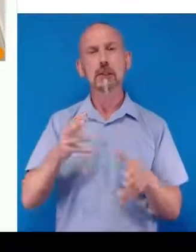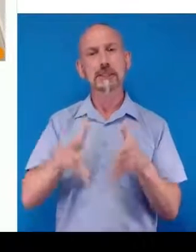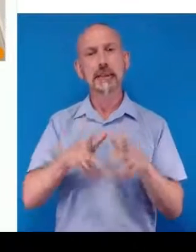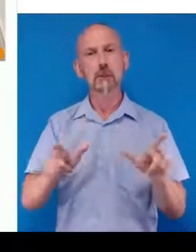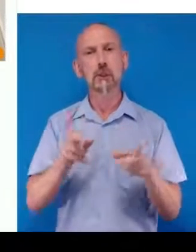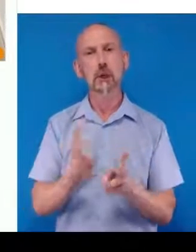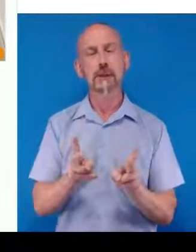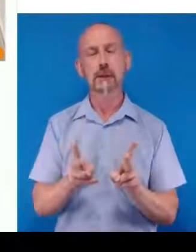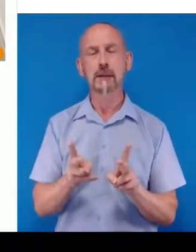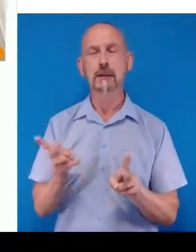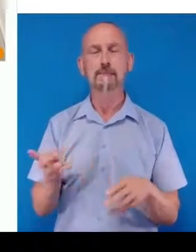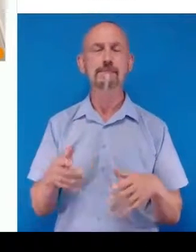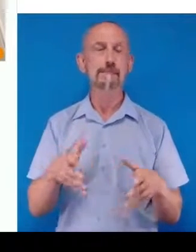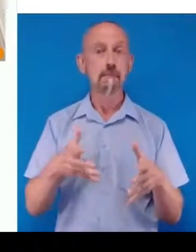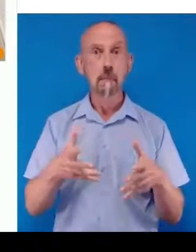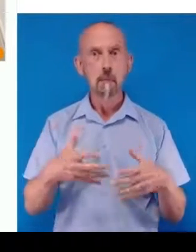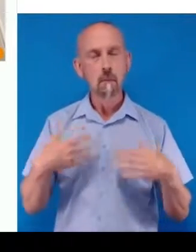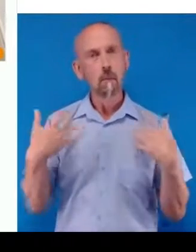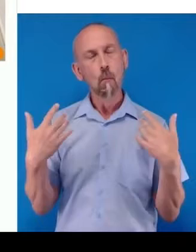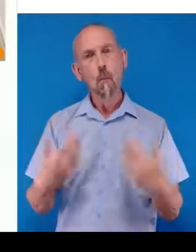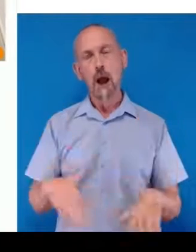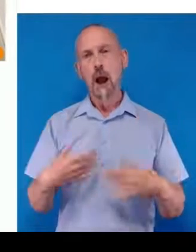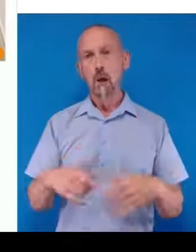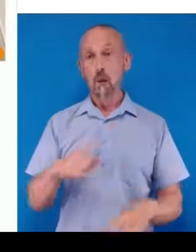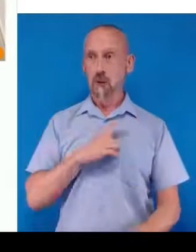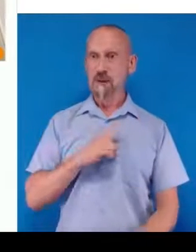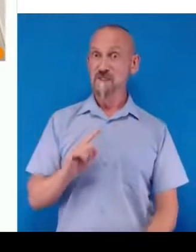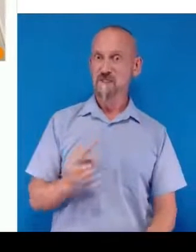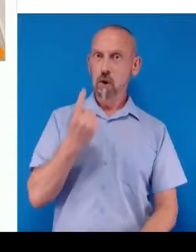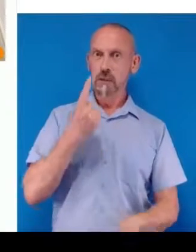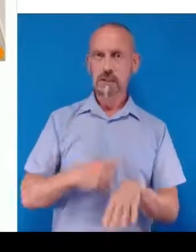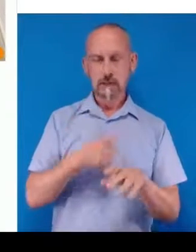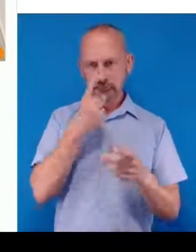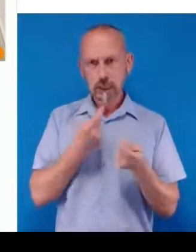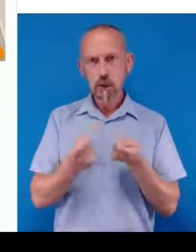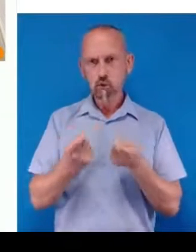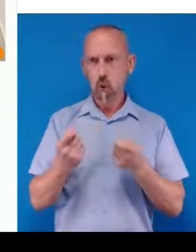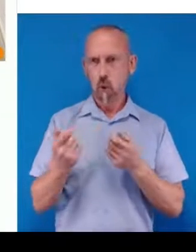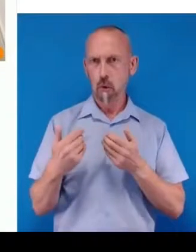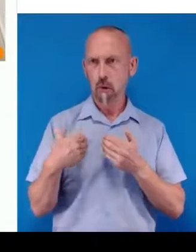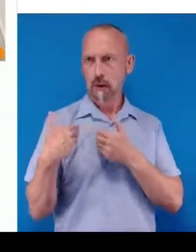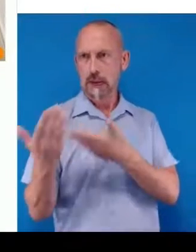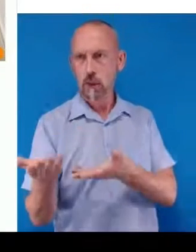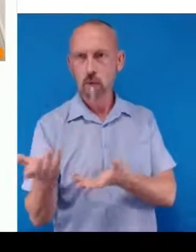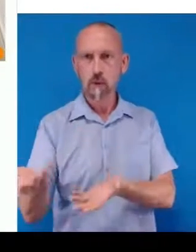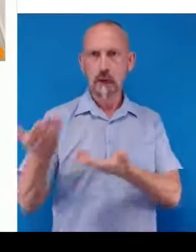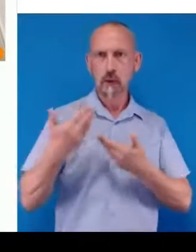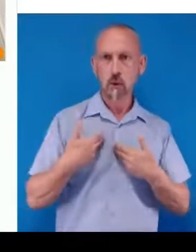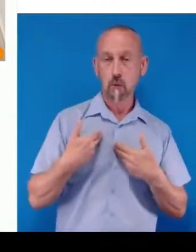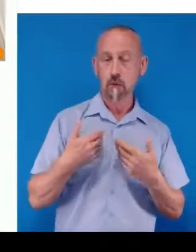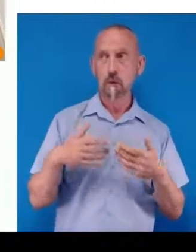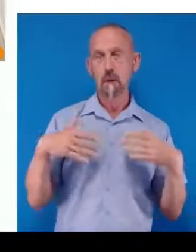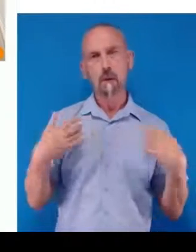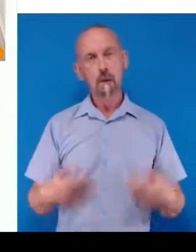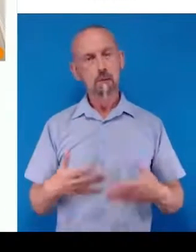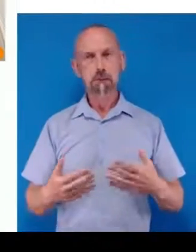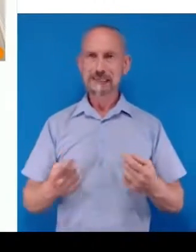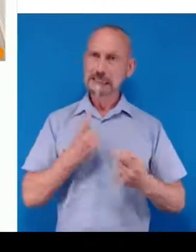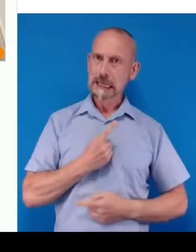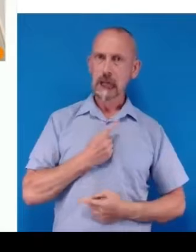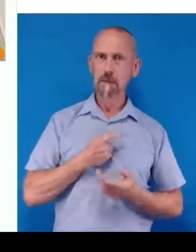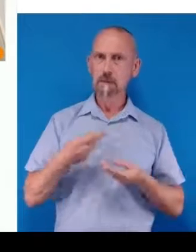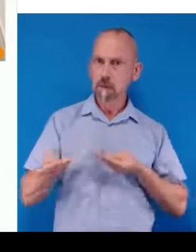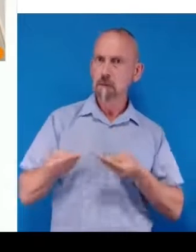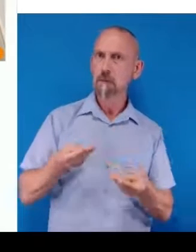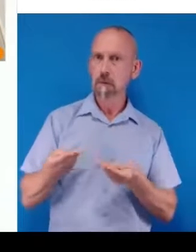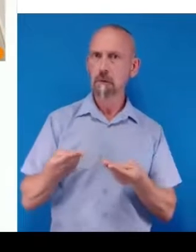control of my handover and my work. And that was lovely to hear, because that's what we were trying to do. We were trying to